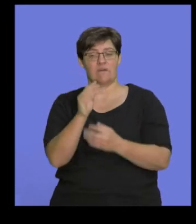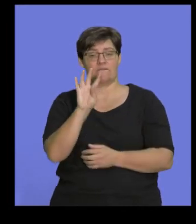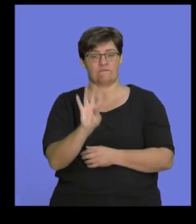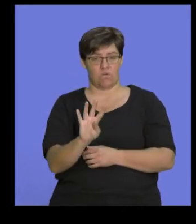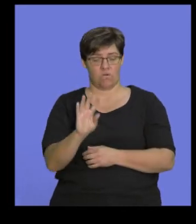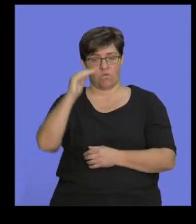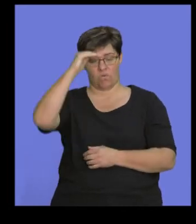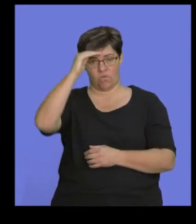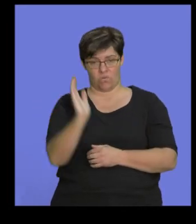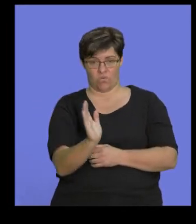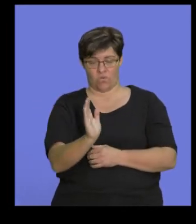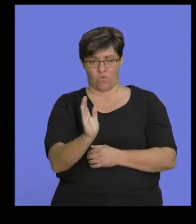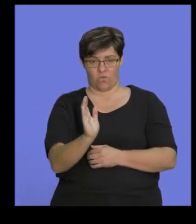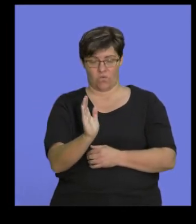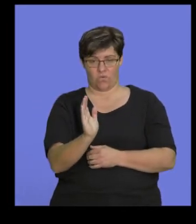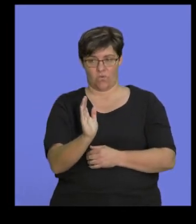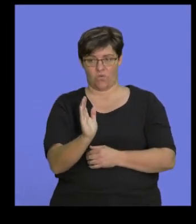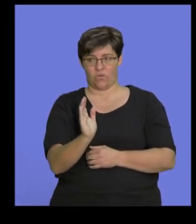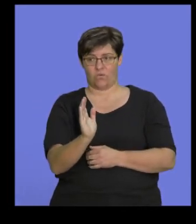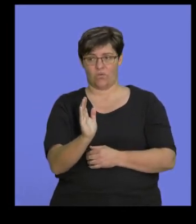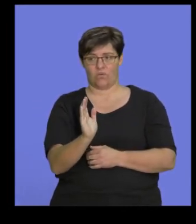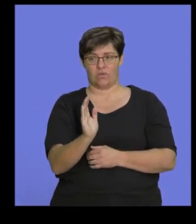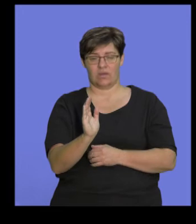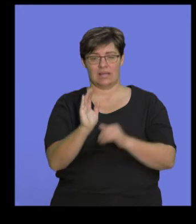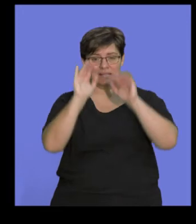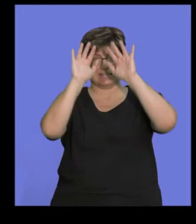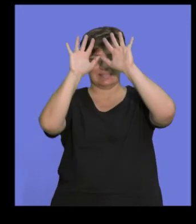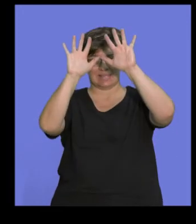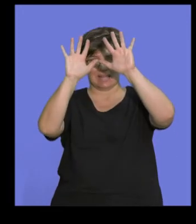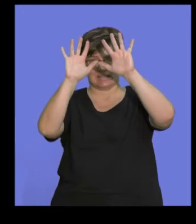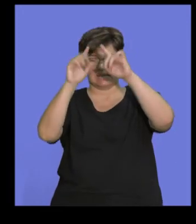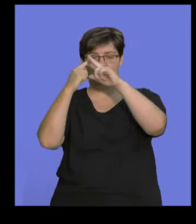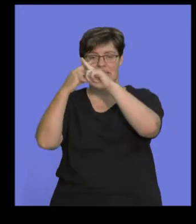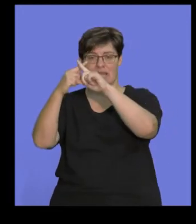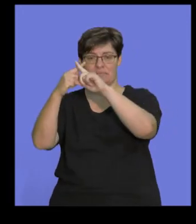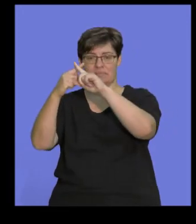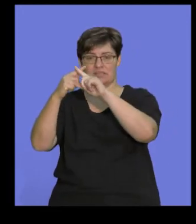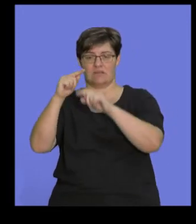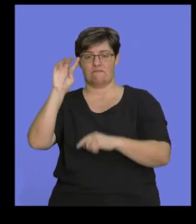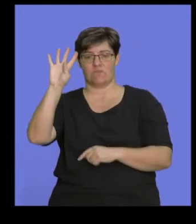the exponent of the 10 multiplied by the 4.